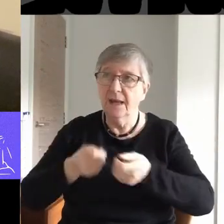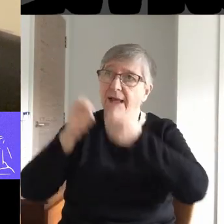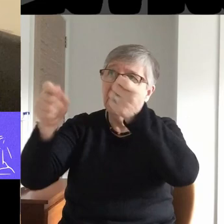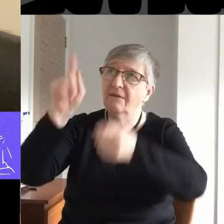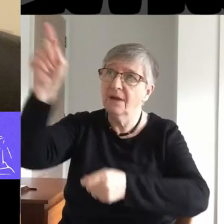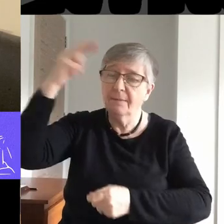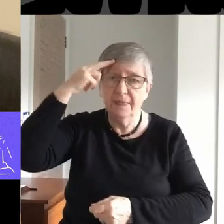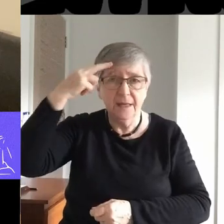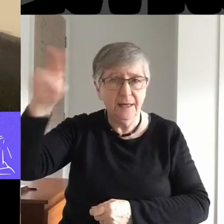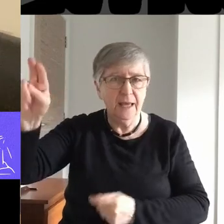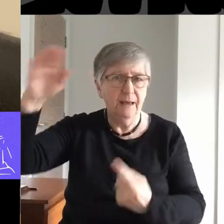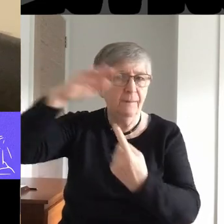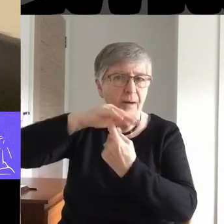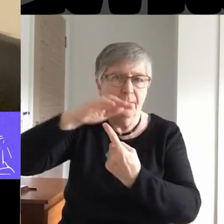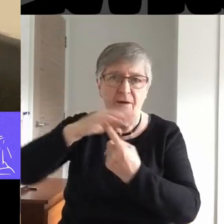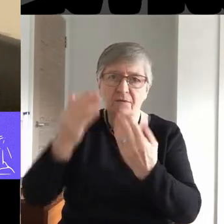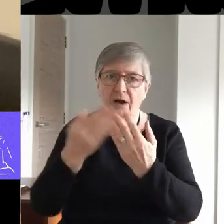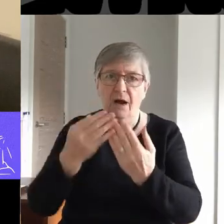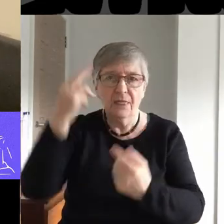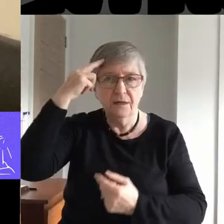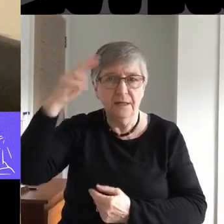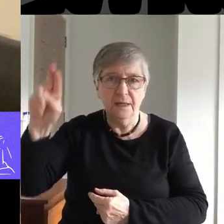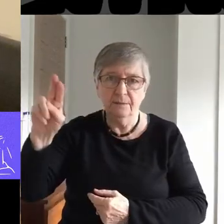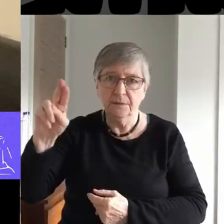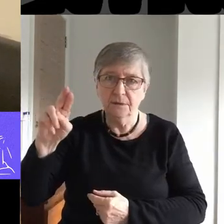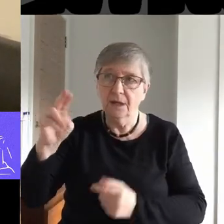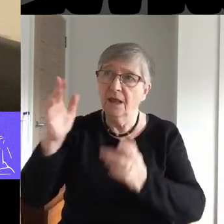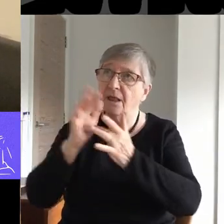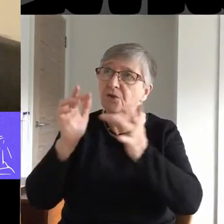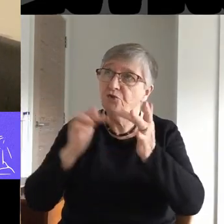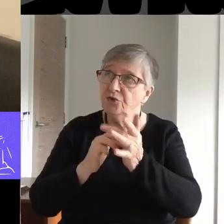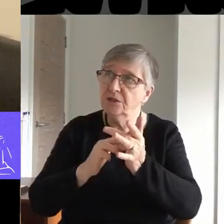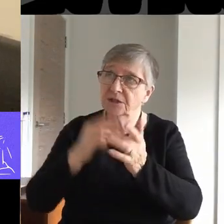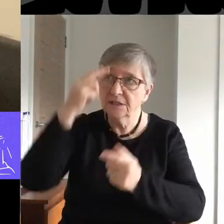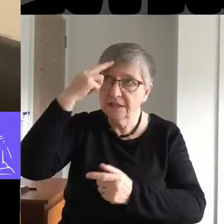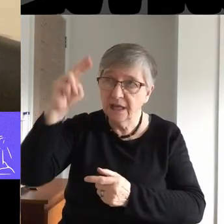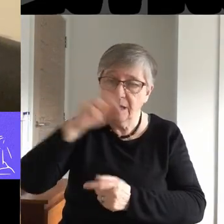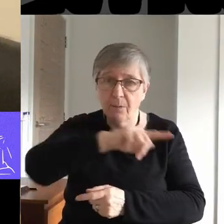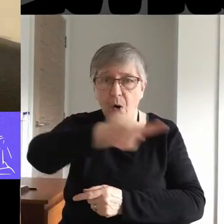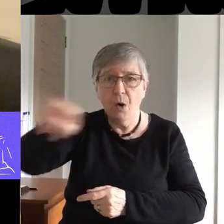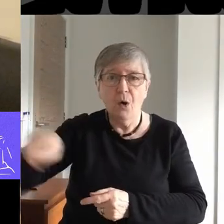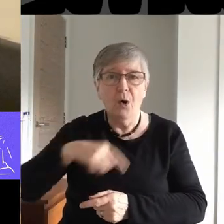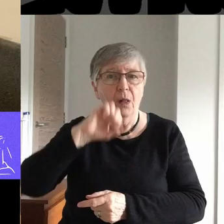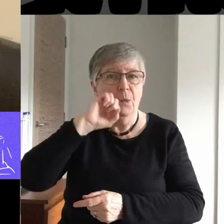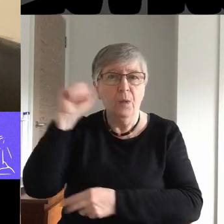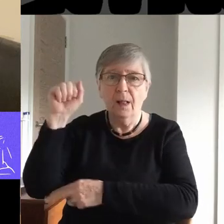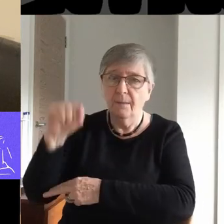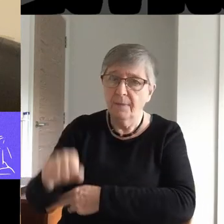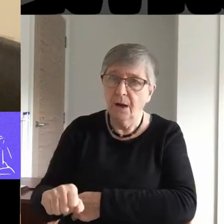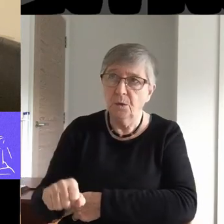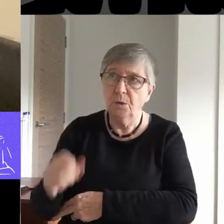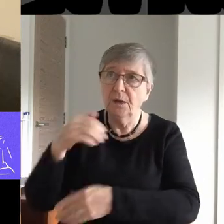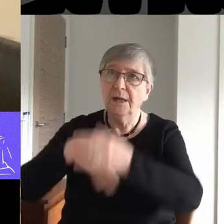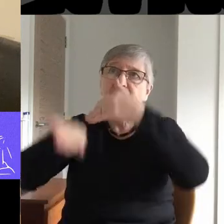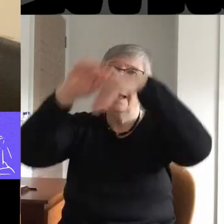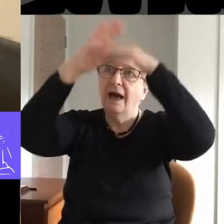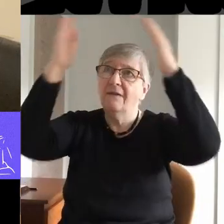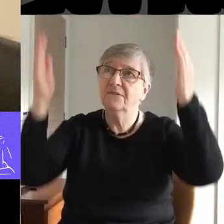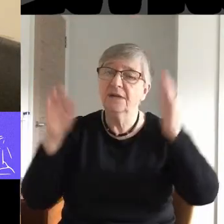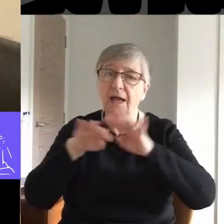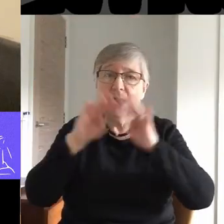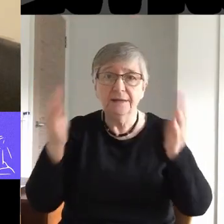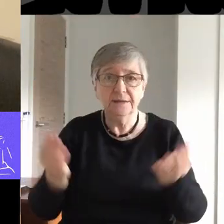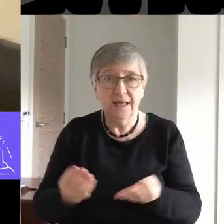name, that at the name of Jesus every knee should bow, in heaven and on earth and under the